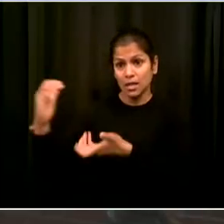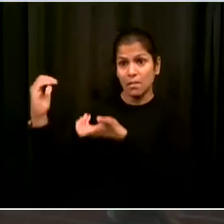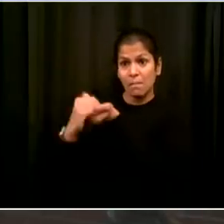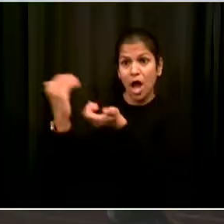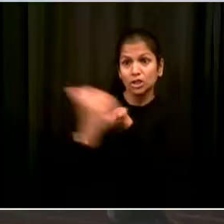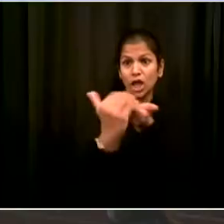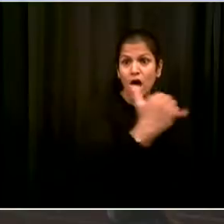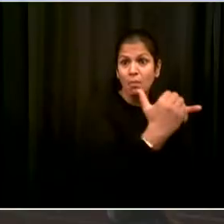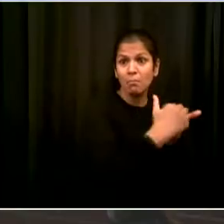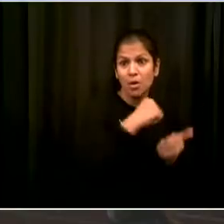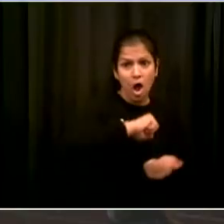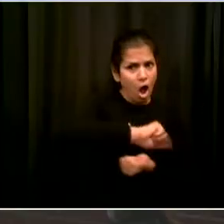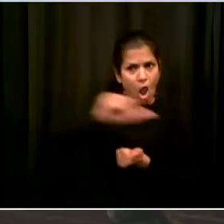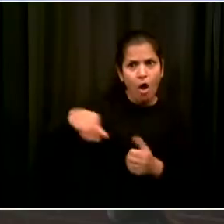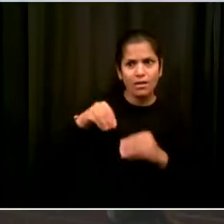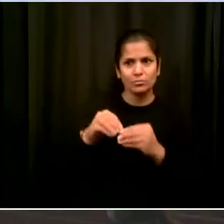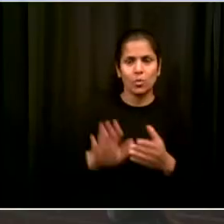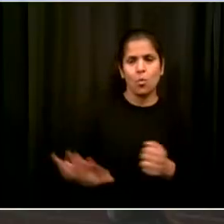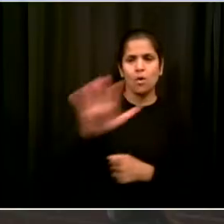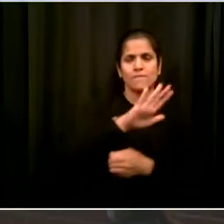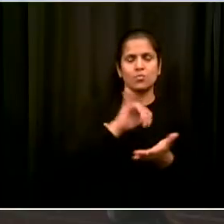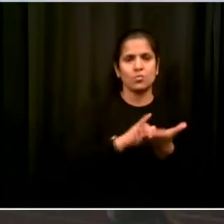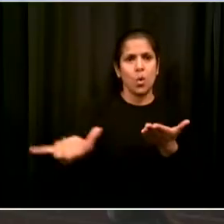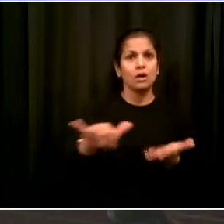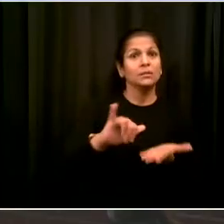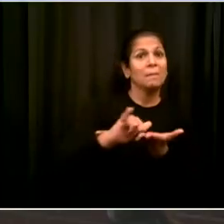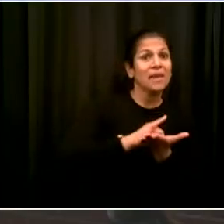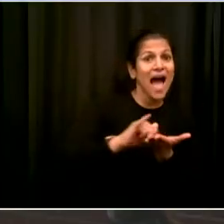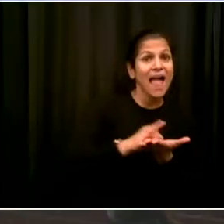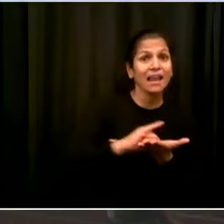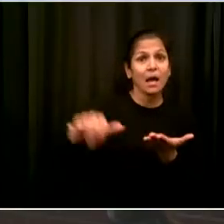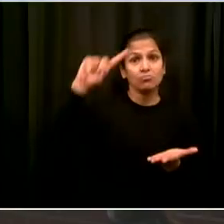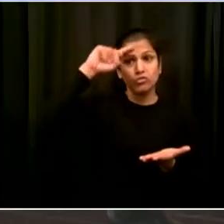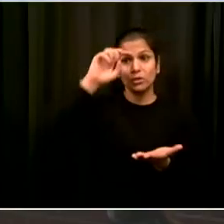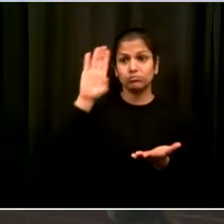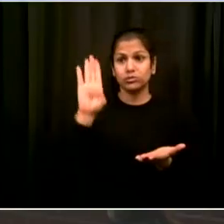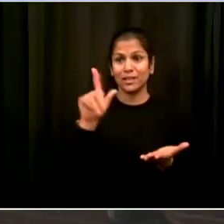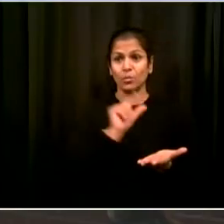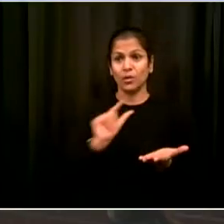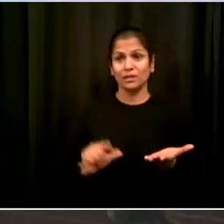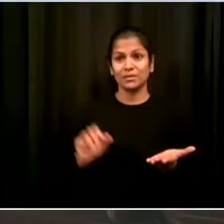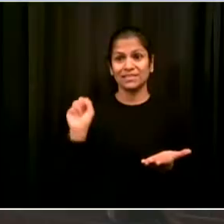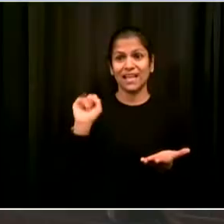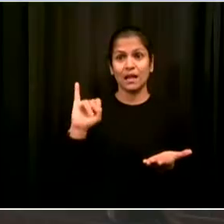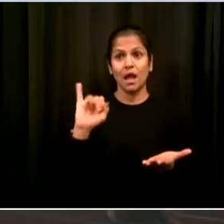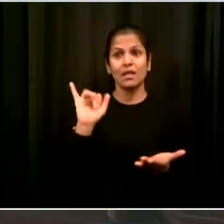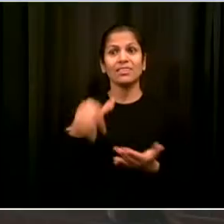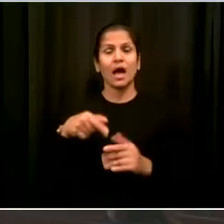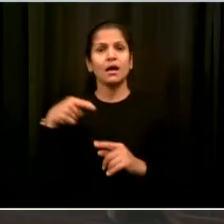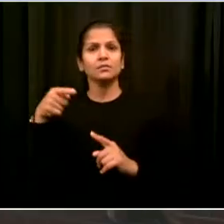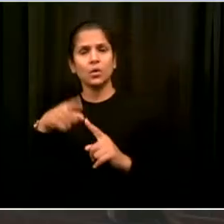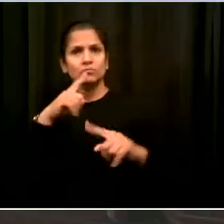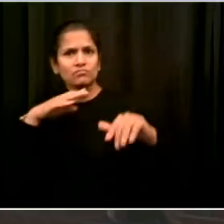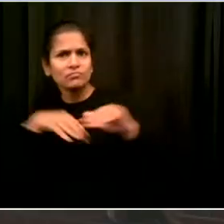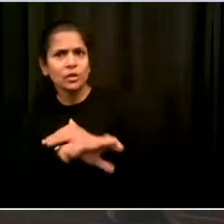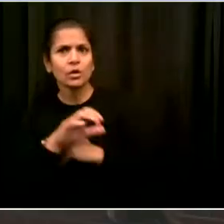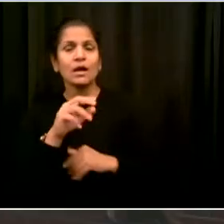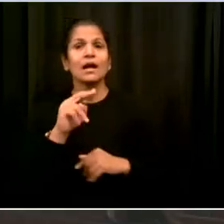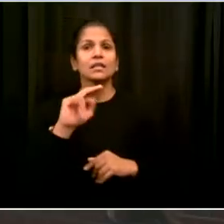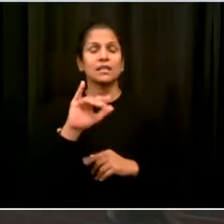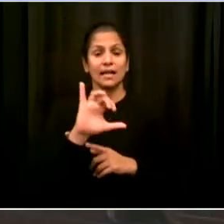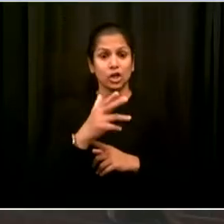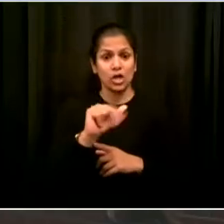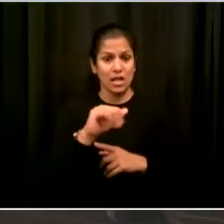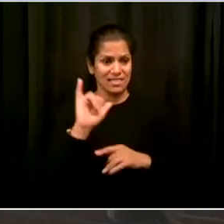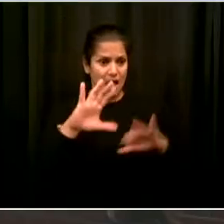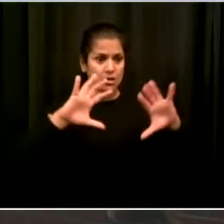to support vaccine distribution. Further, we're going to need everyone. We're going to need every individual and organization